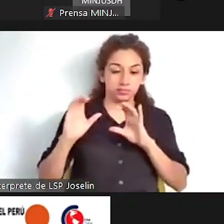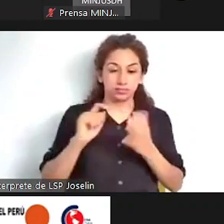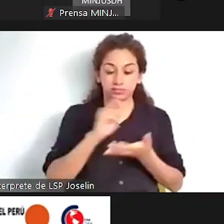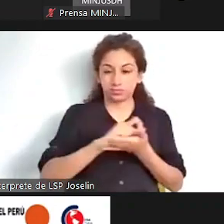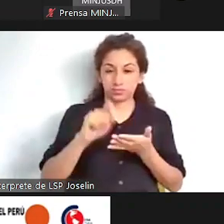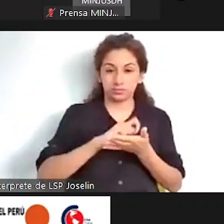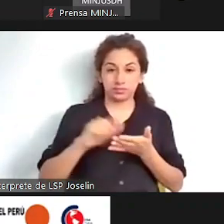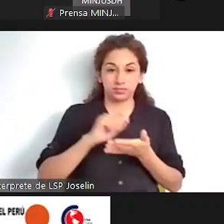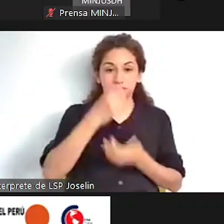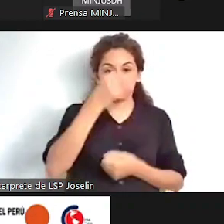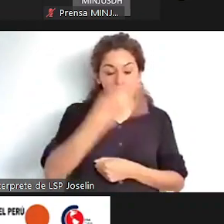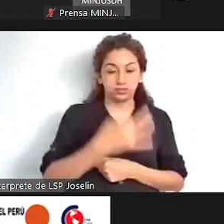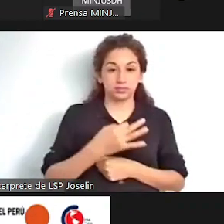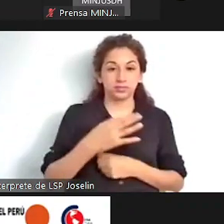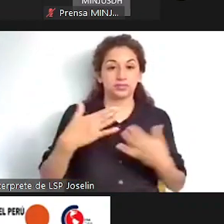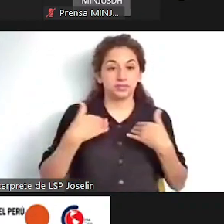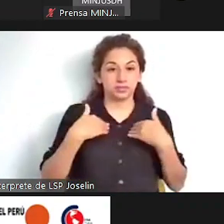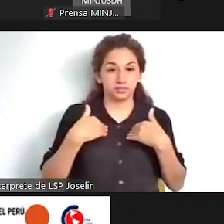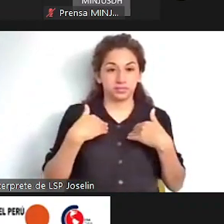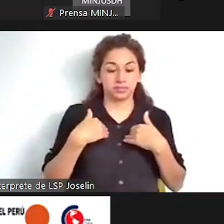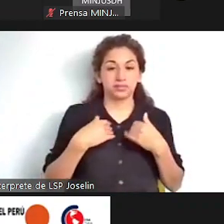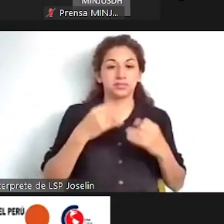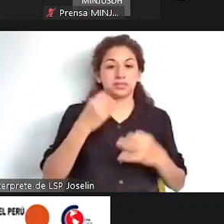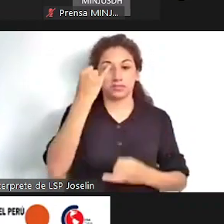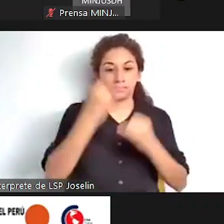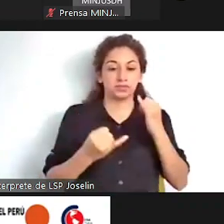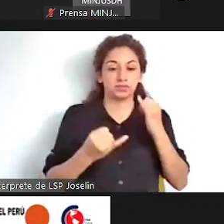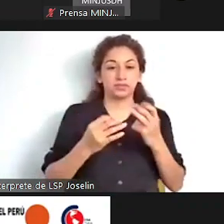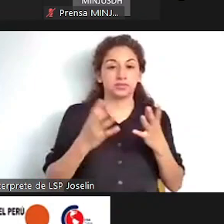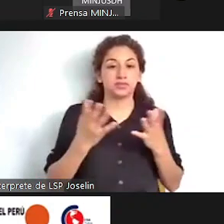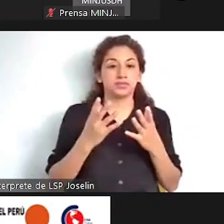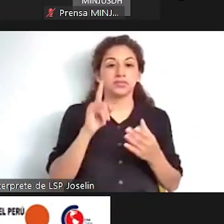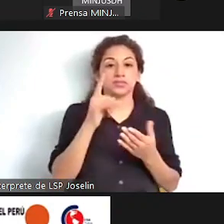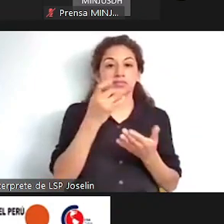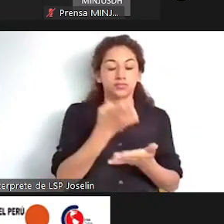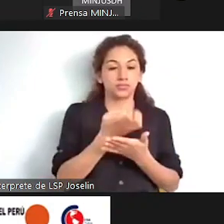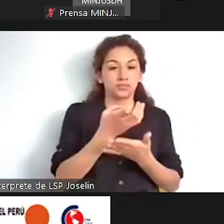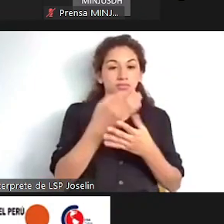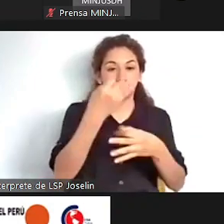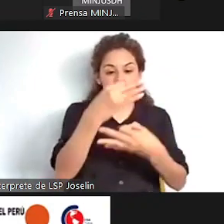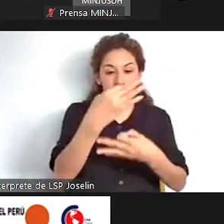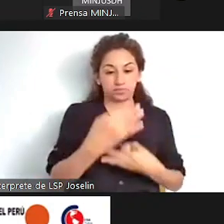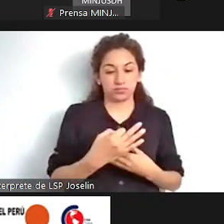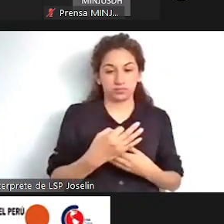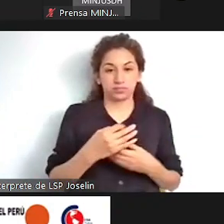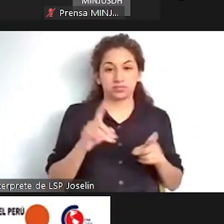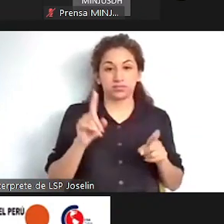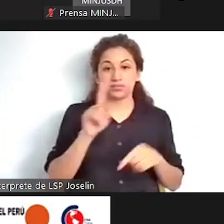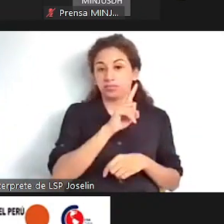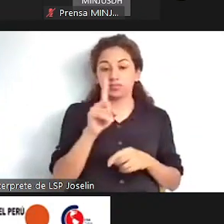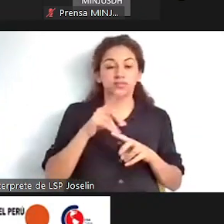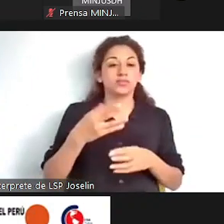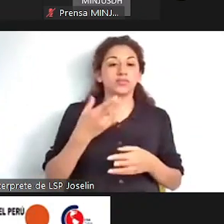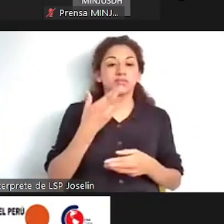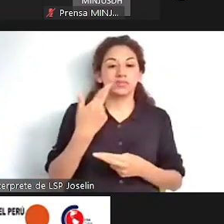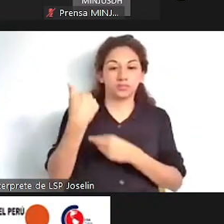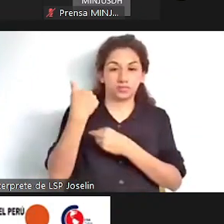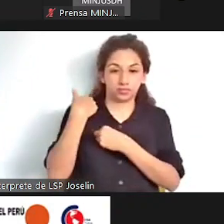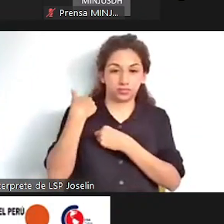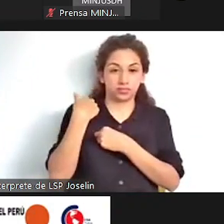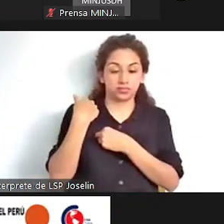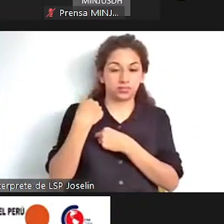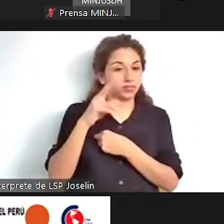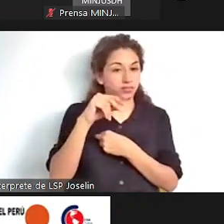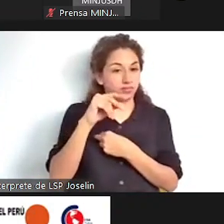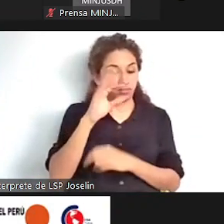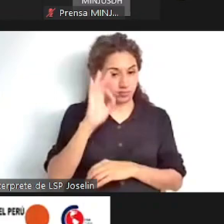guarantee that the provided actions have enough financing from the public budget and will not depend